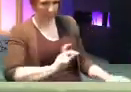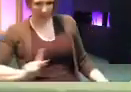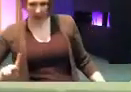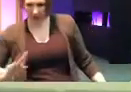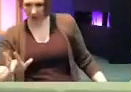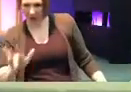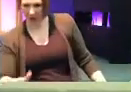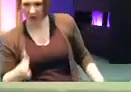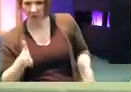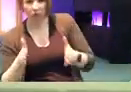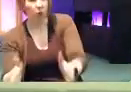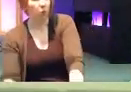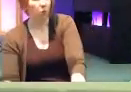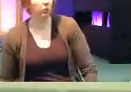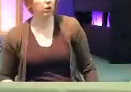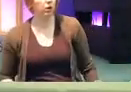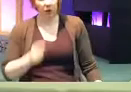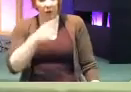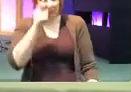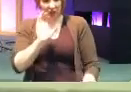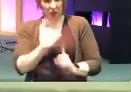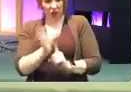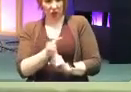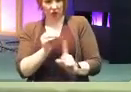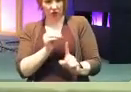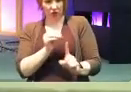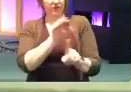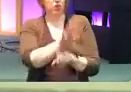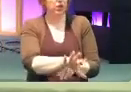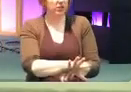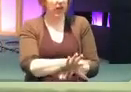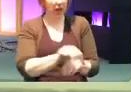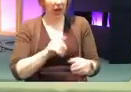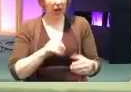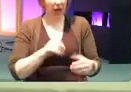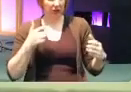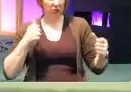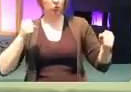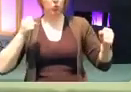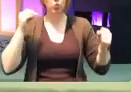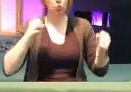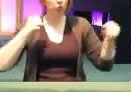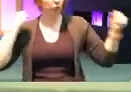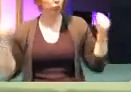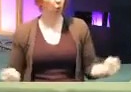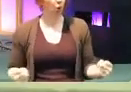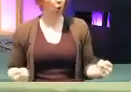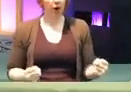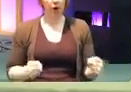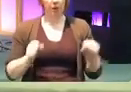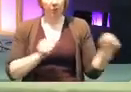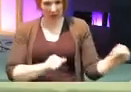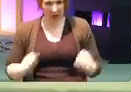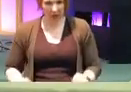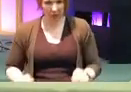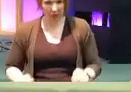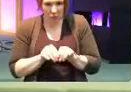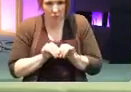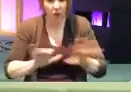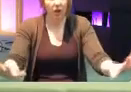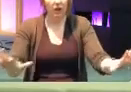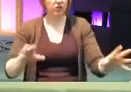road because the cultural influence has become so bold and so blatant and